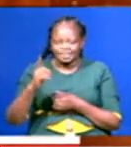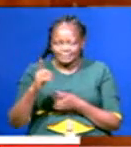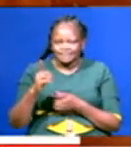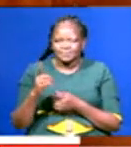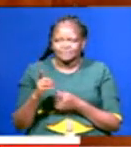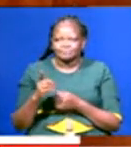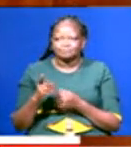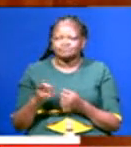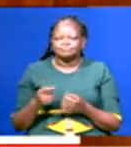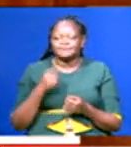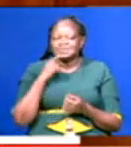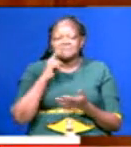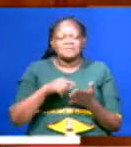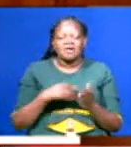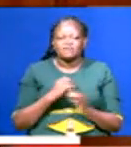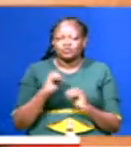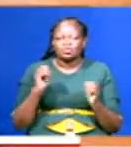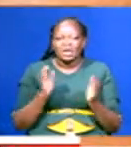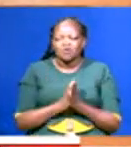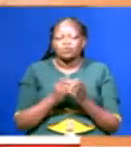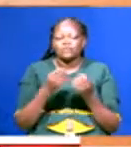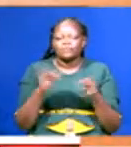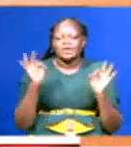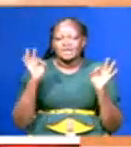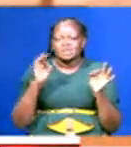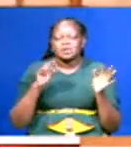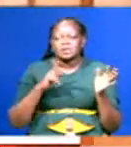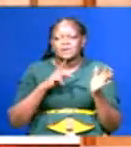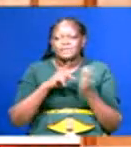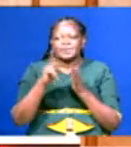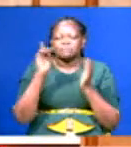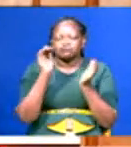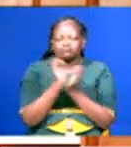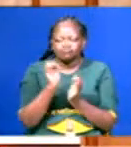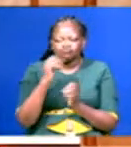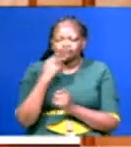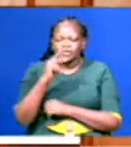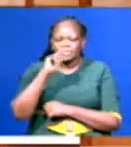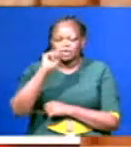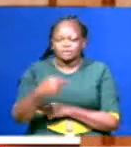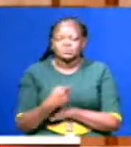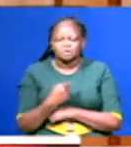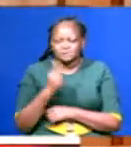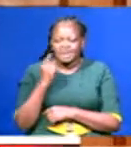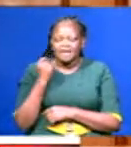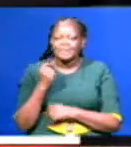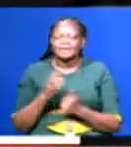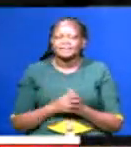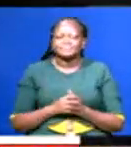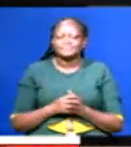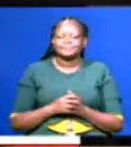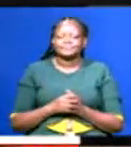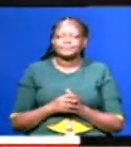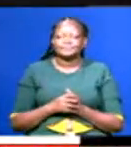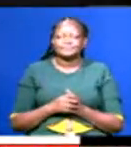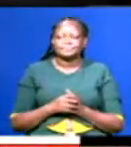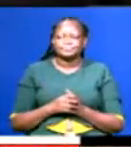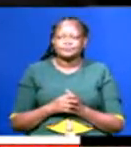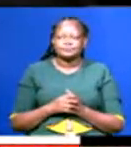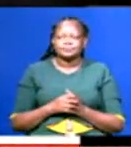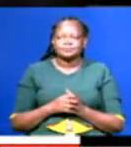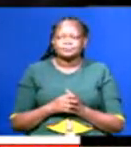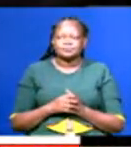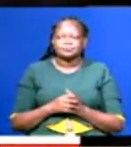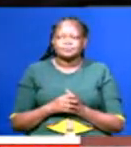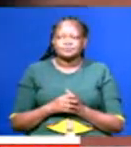He pleaded not guilty and was released on a cash bail of 200,000 Kenyan shillings. Serafina Robi for Prime